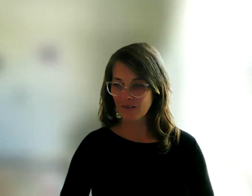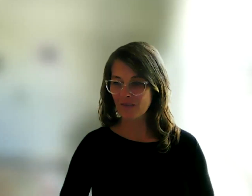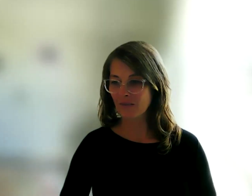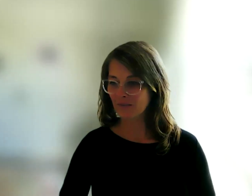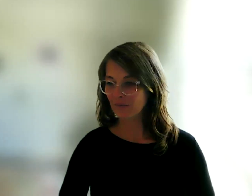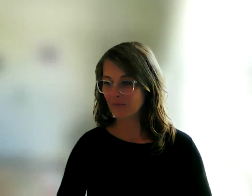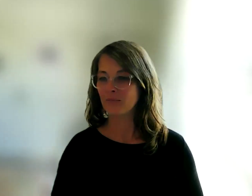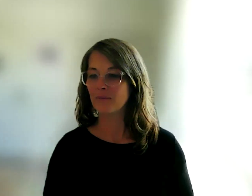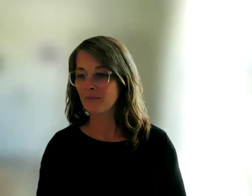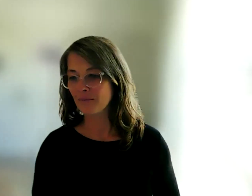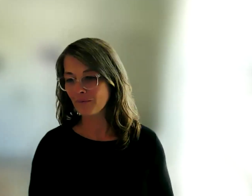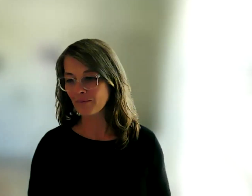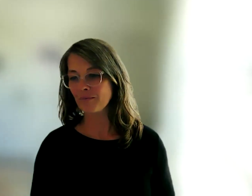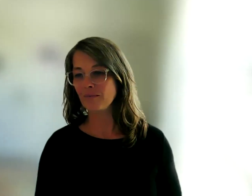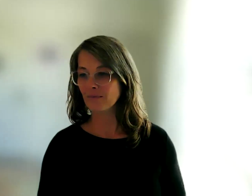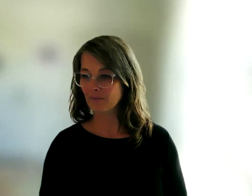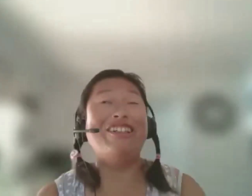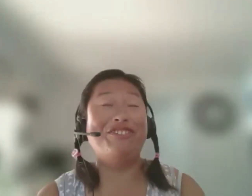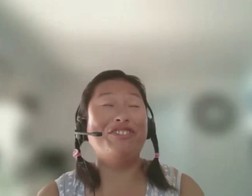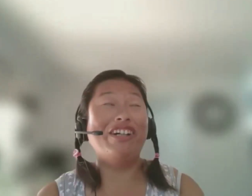a special, better treatment,